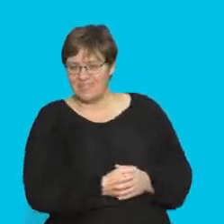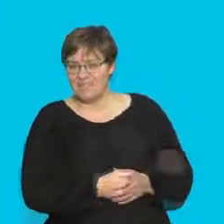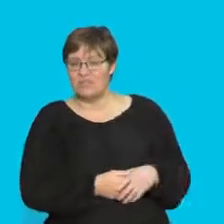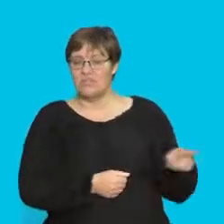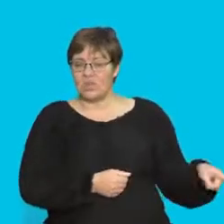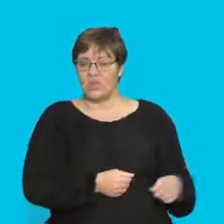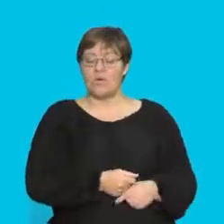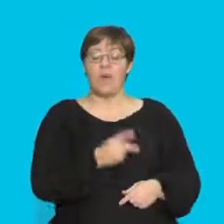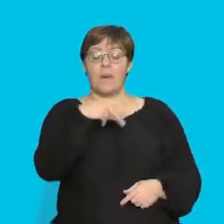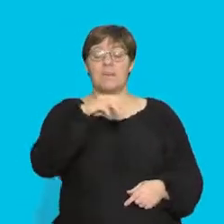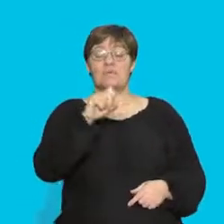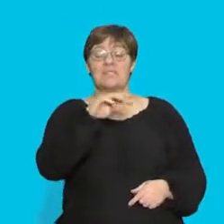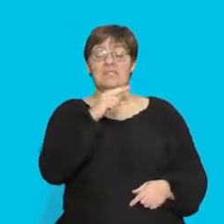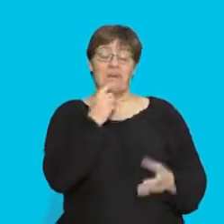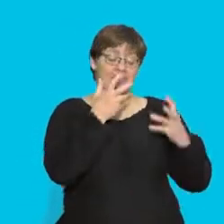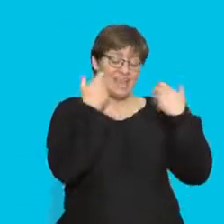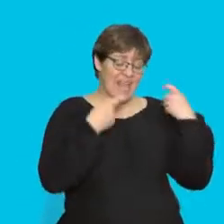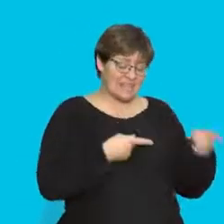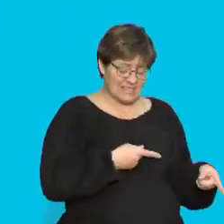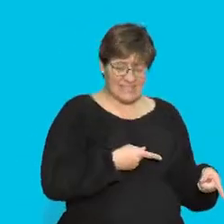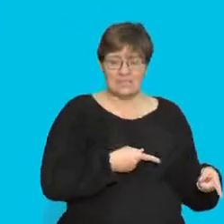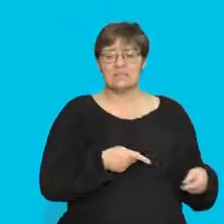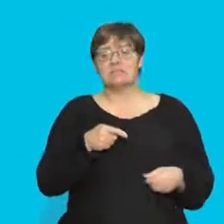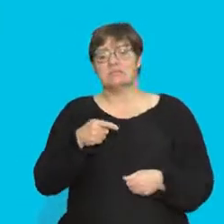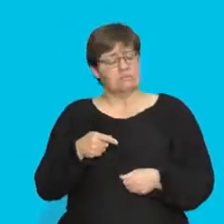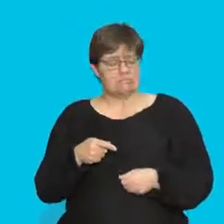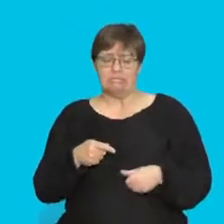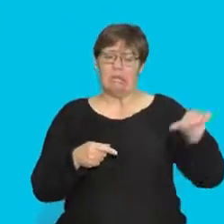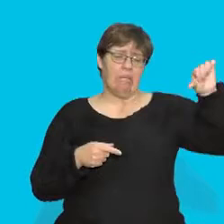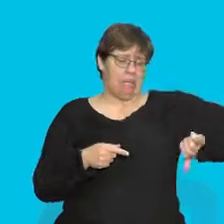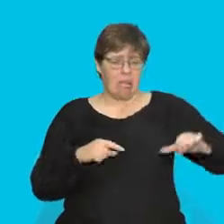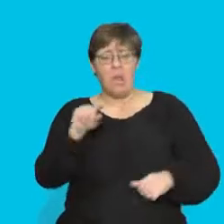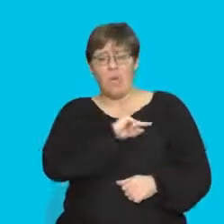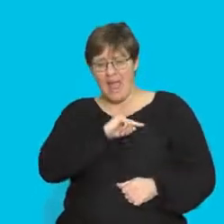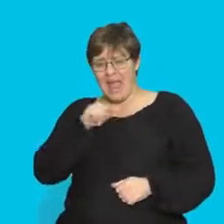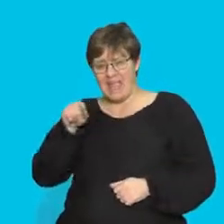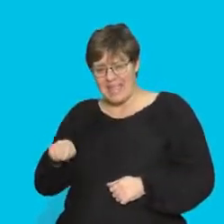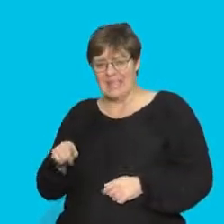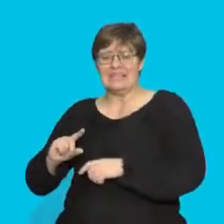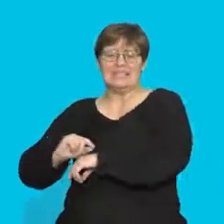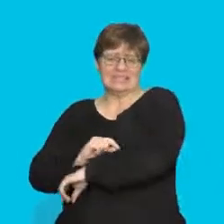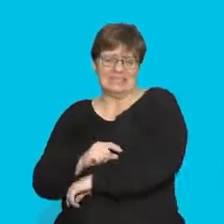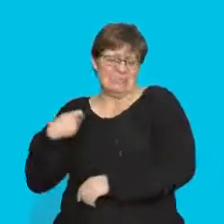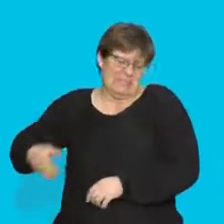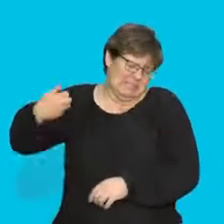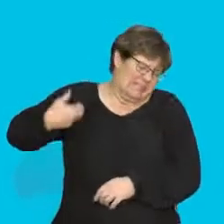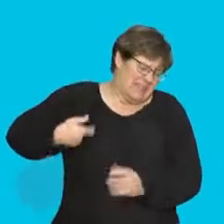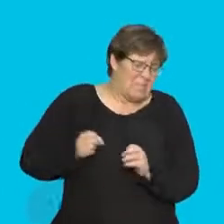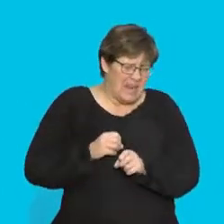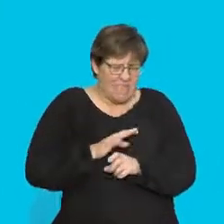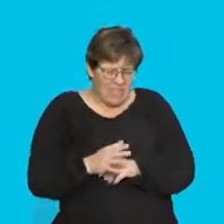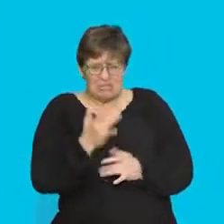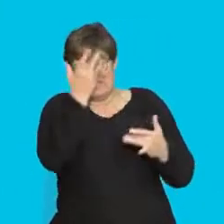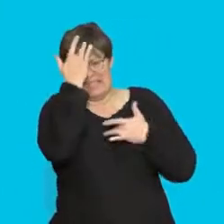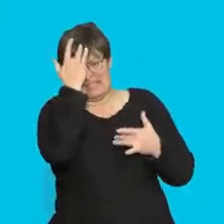Parasitism, smiley face for the tick, and sad face for the cat, because the cat